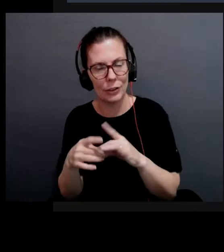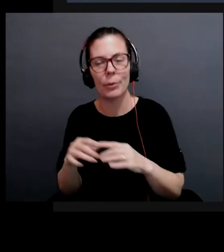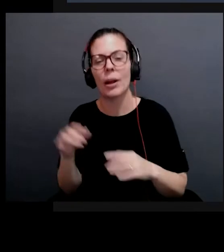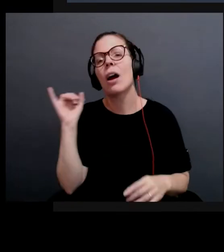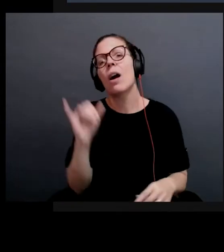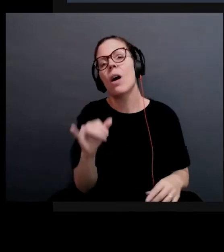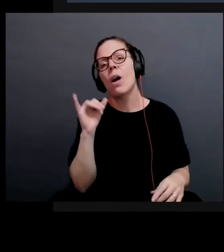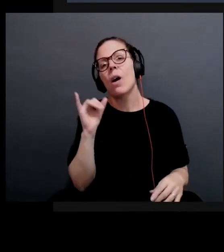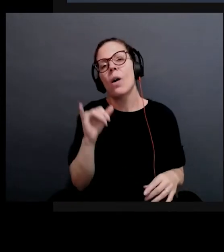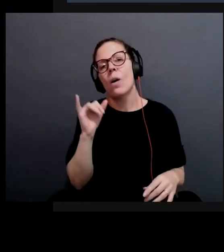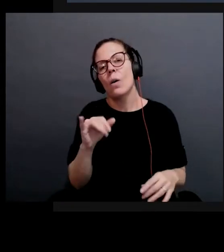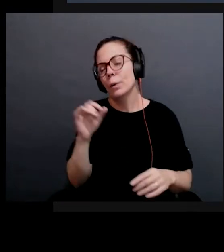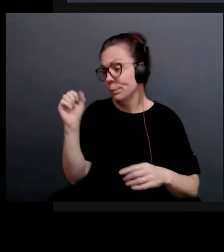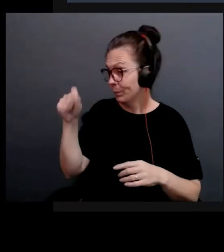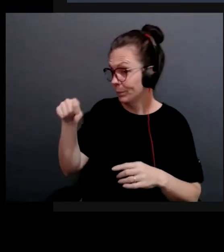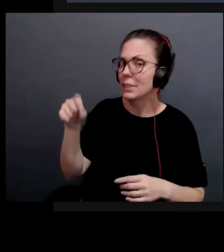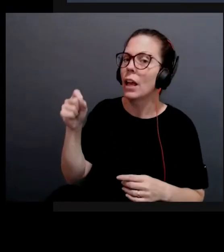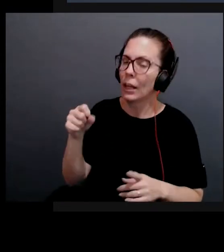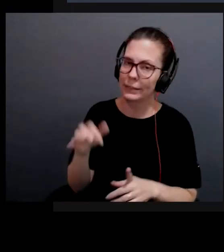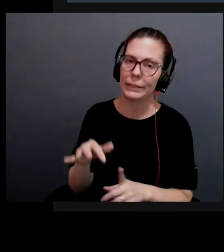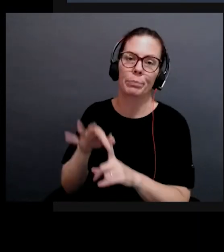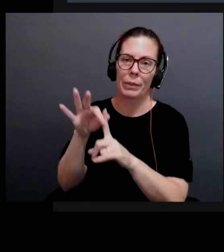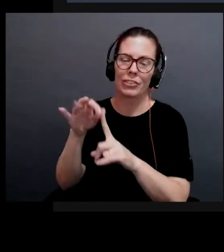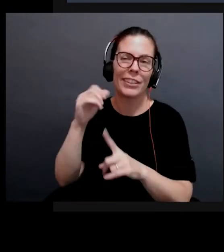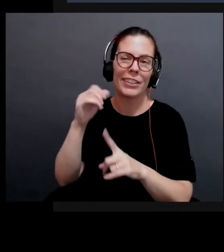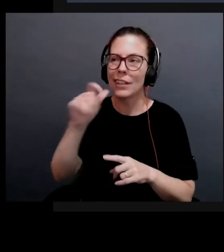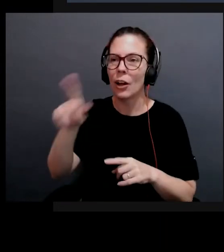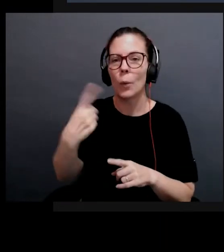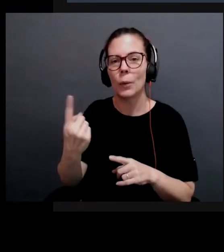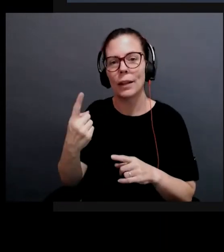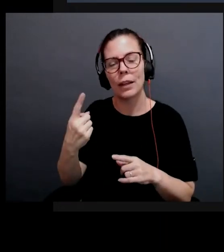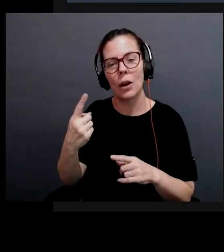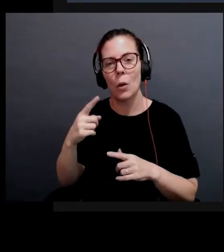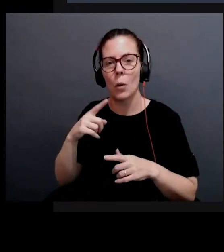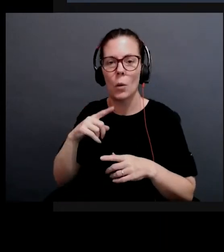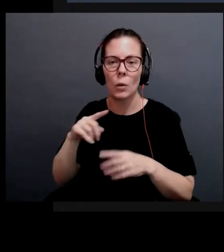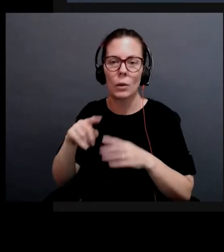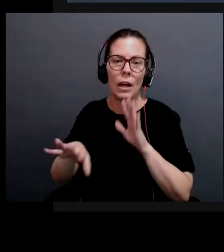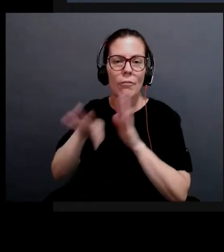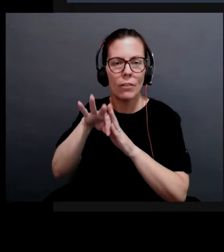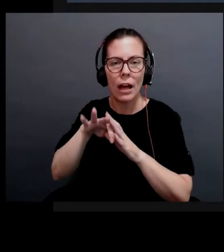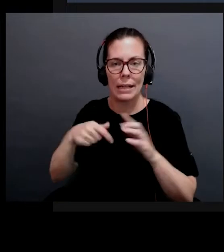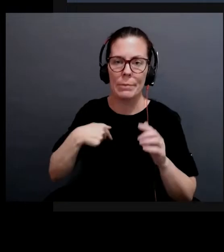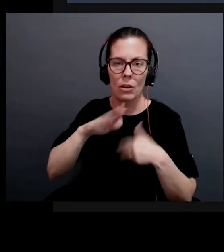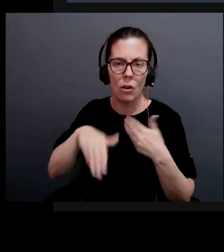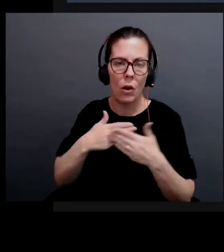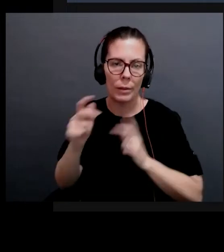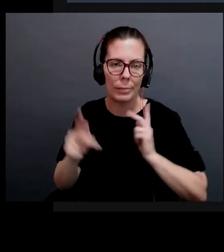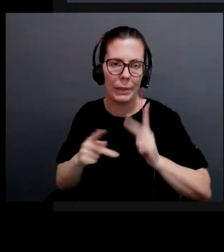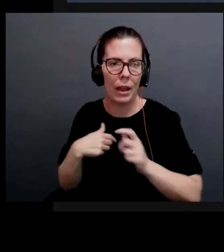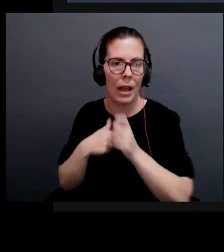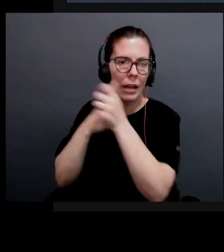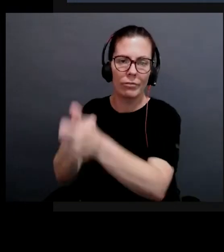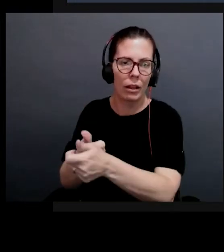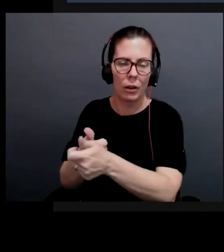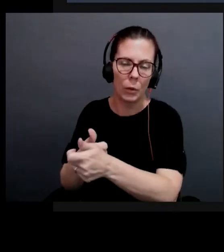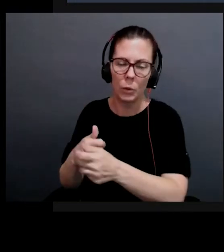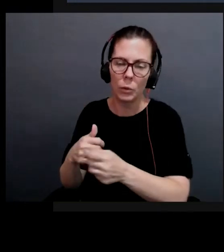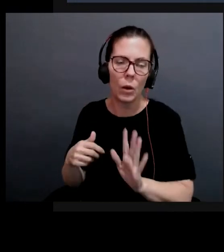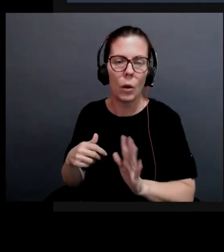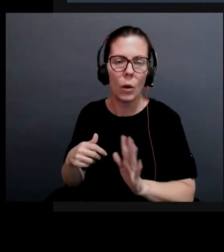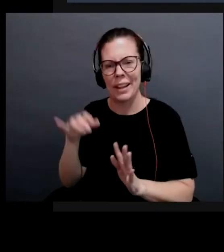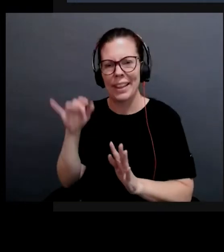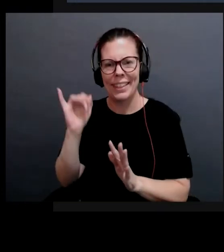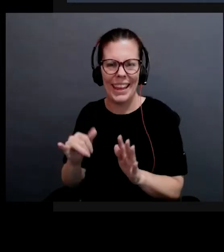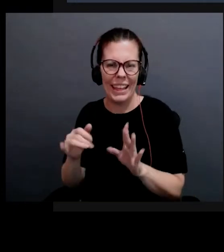Yeah, especially when it's more like, it's not so much the find me all the people that you follow. It's when you have the really, something like that could be done in a